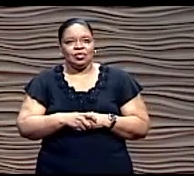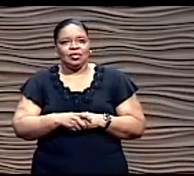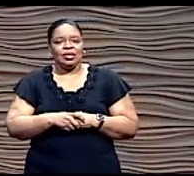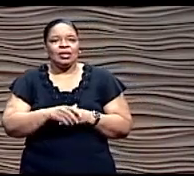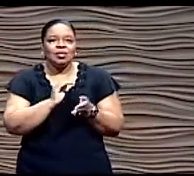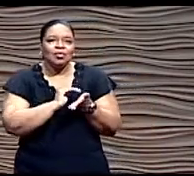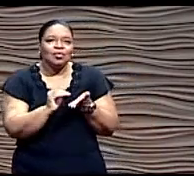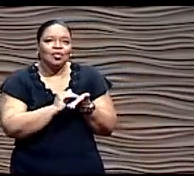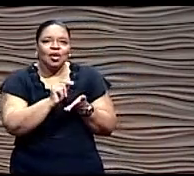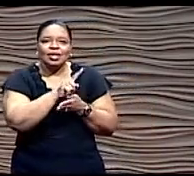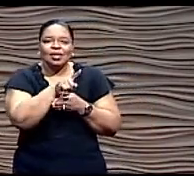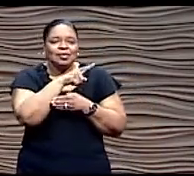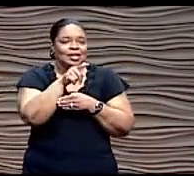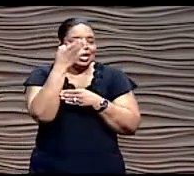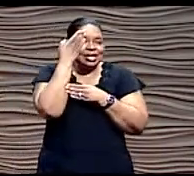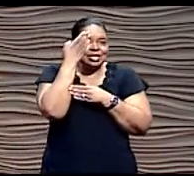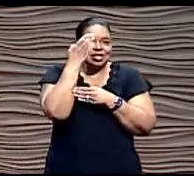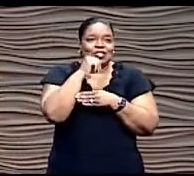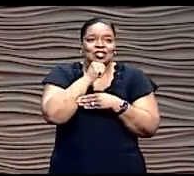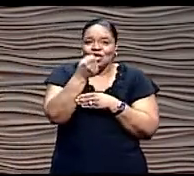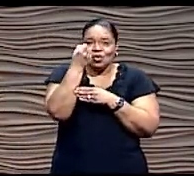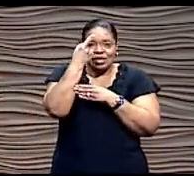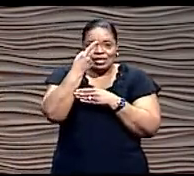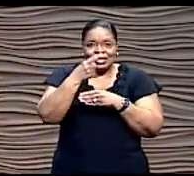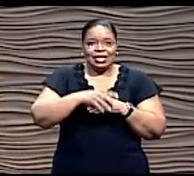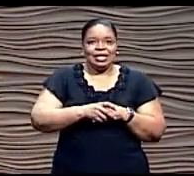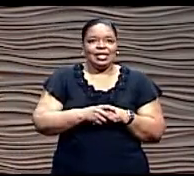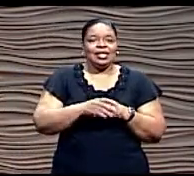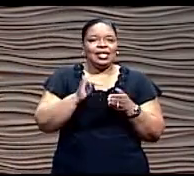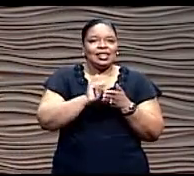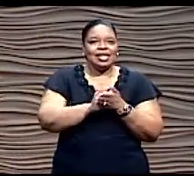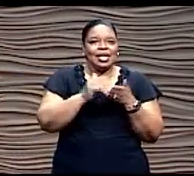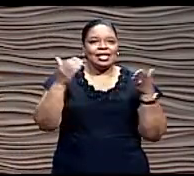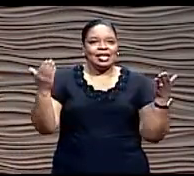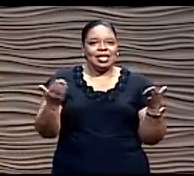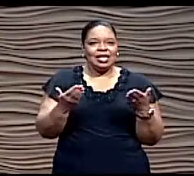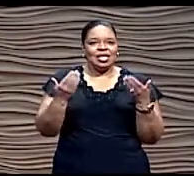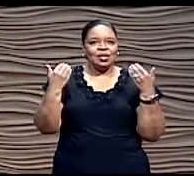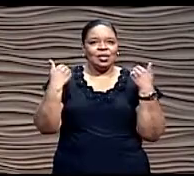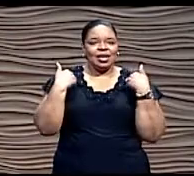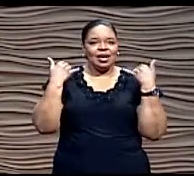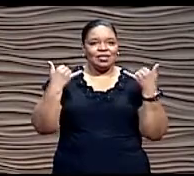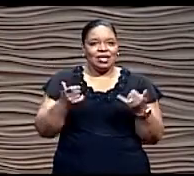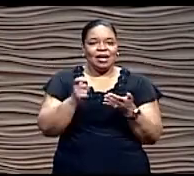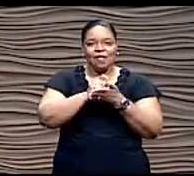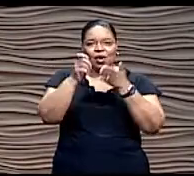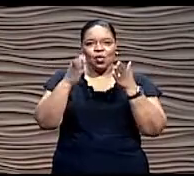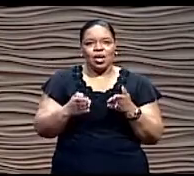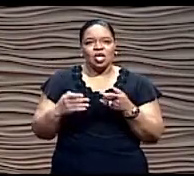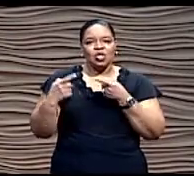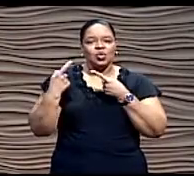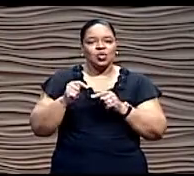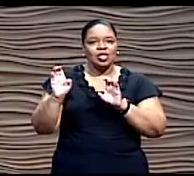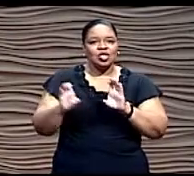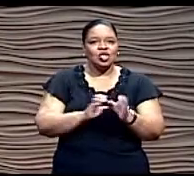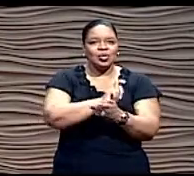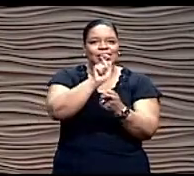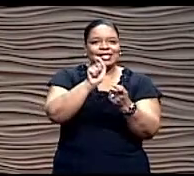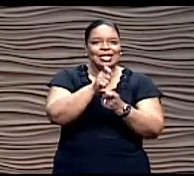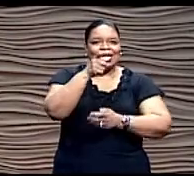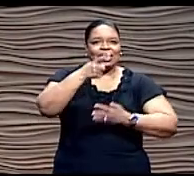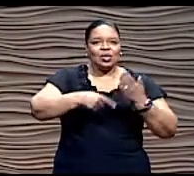Pardon them because they don't understand that here these writers were trying to do exactly